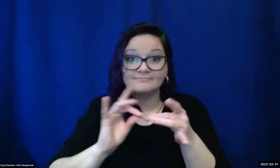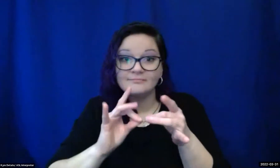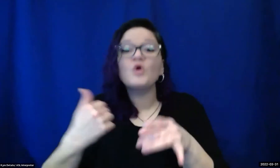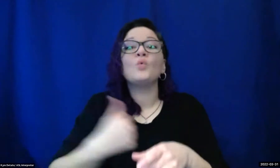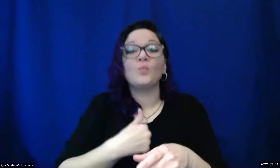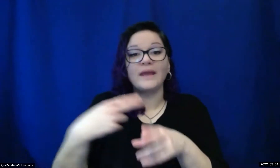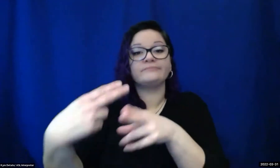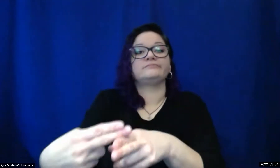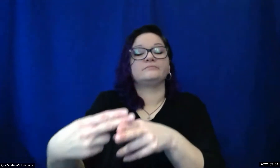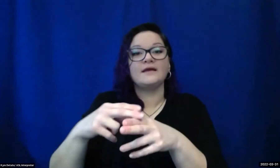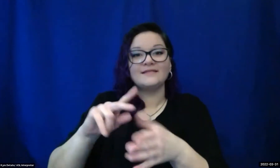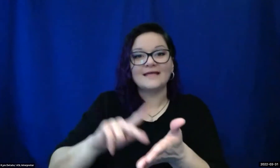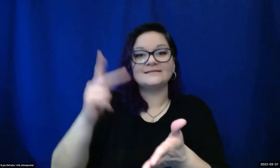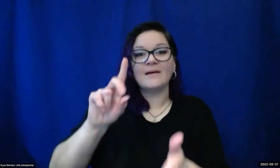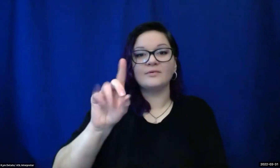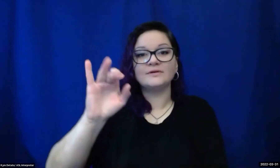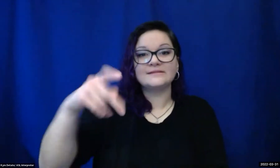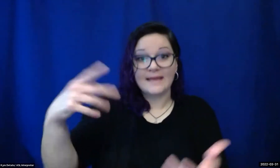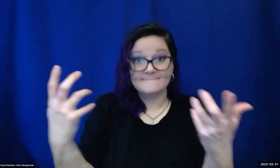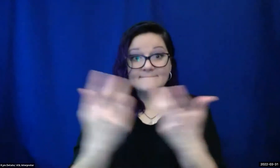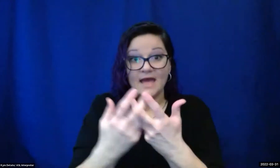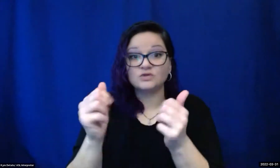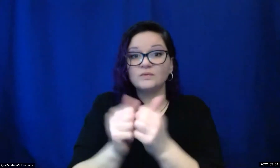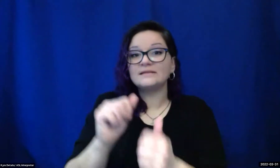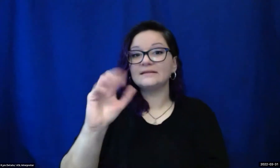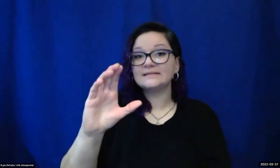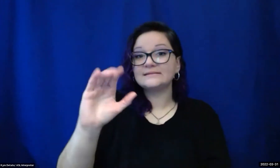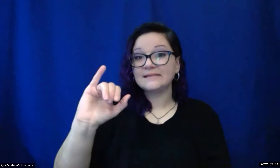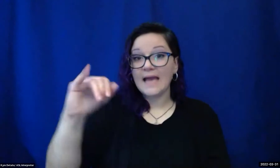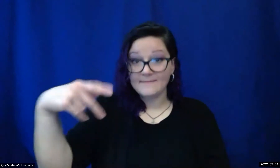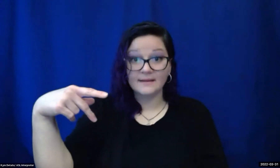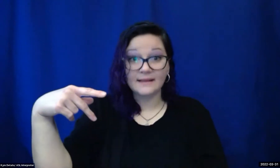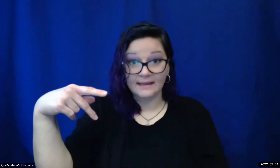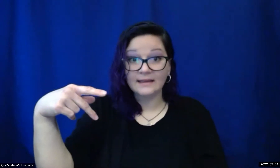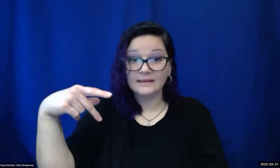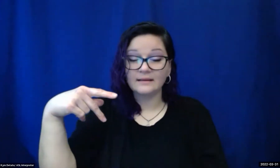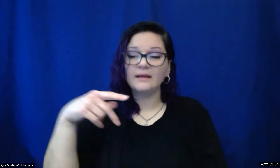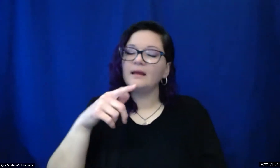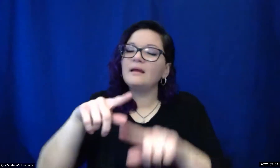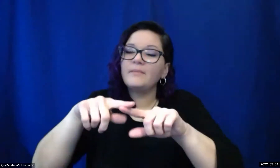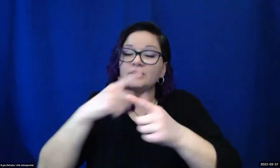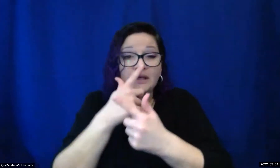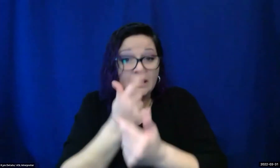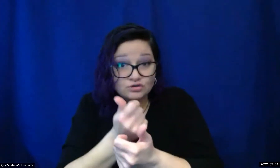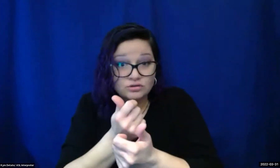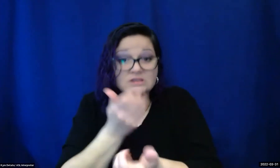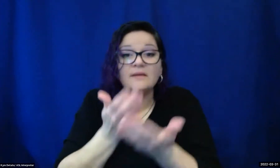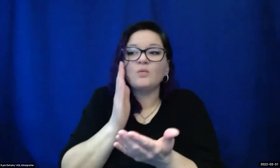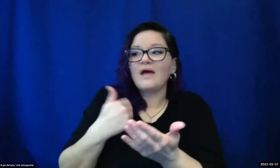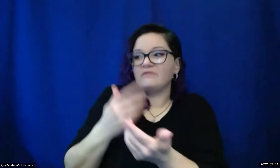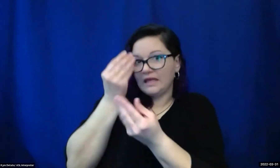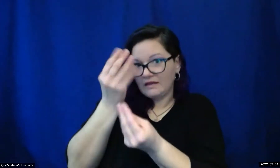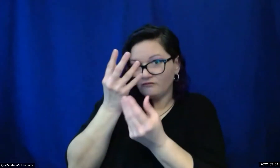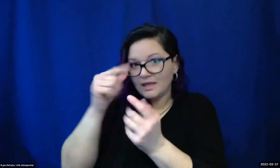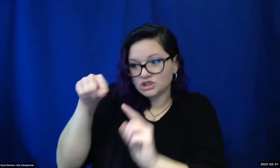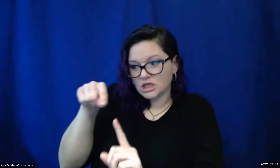mention that double dip matching with CIP. Depending on interest, we might have an information session when that